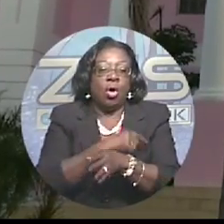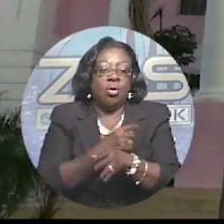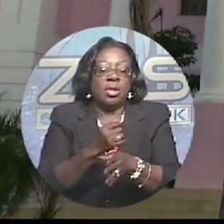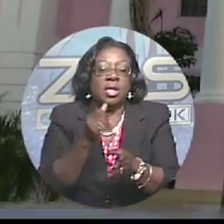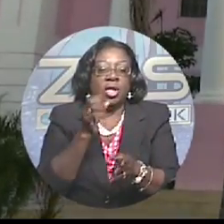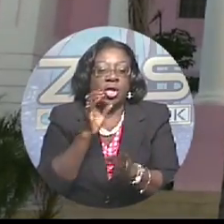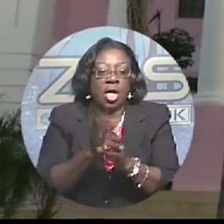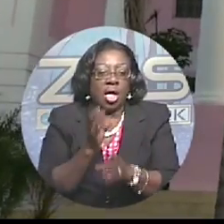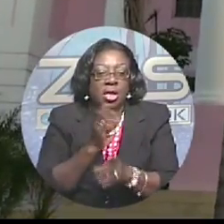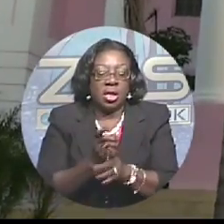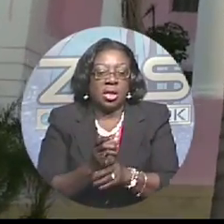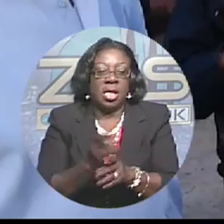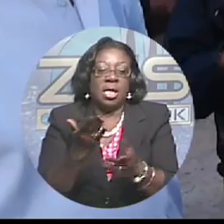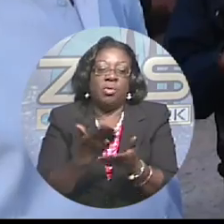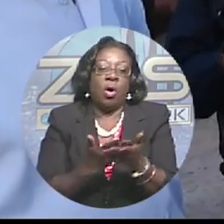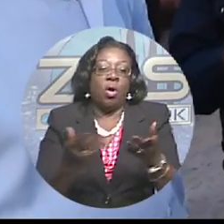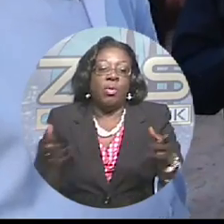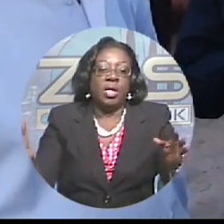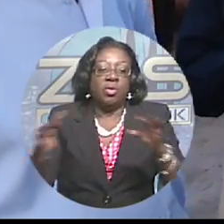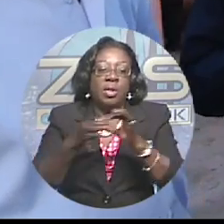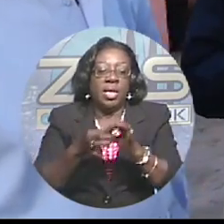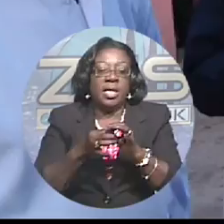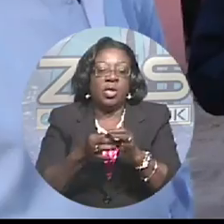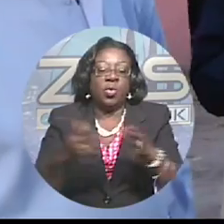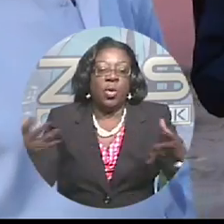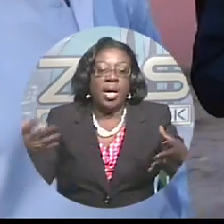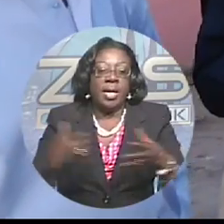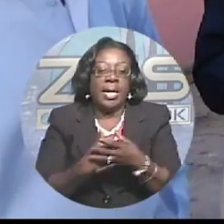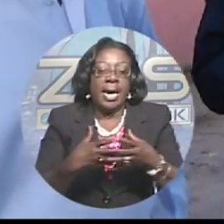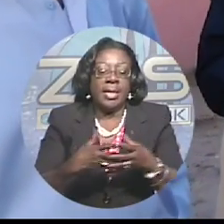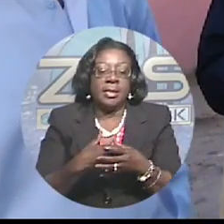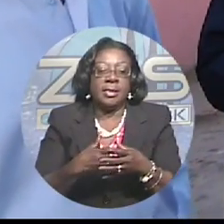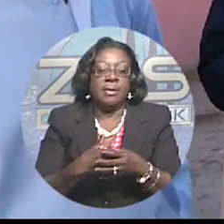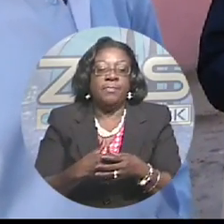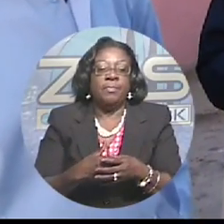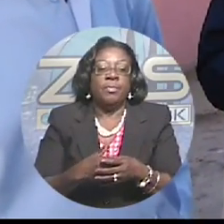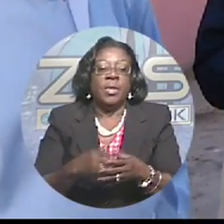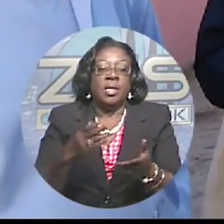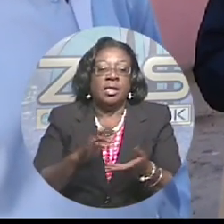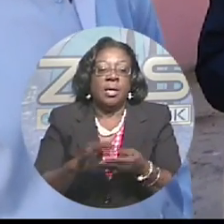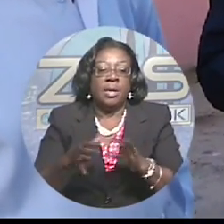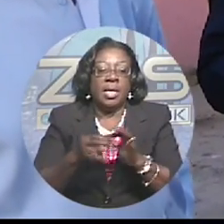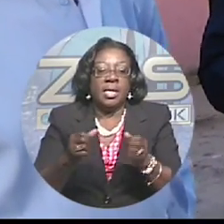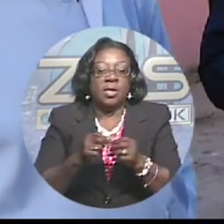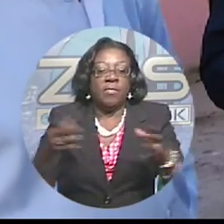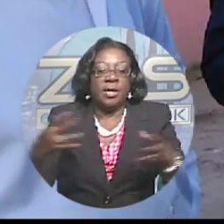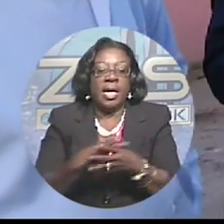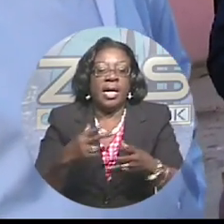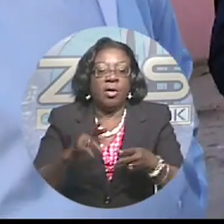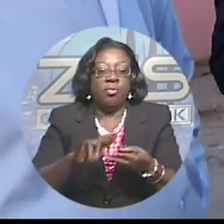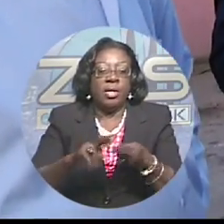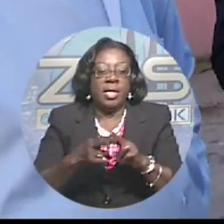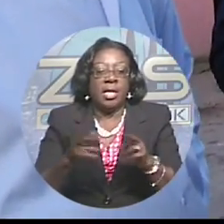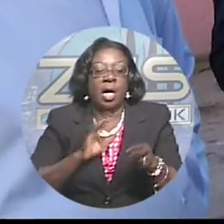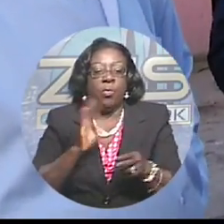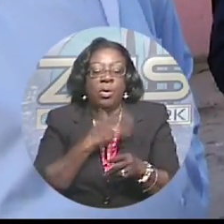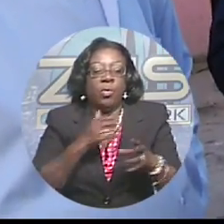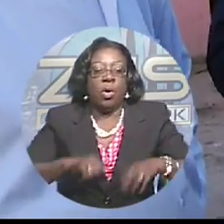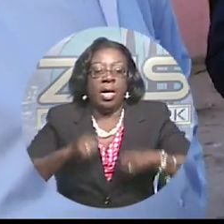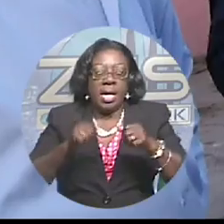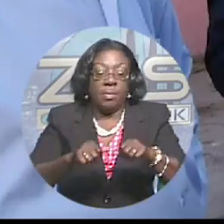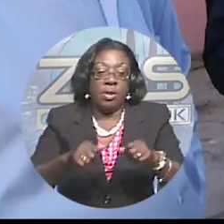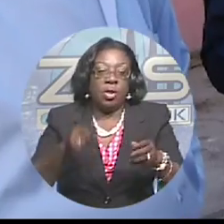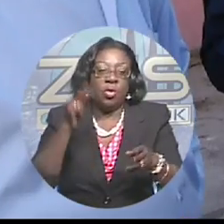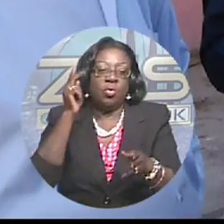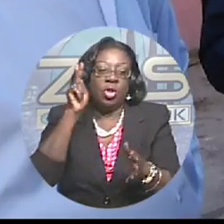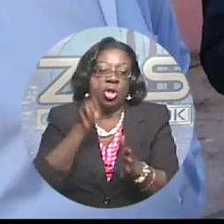are also connected to gangs. I believe there's some connection of gang-related. And I can tell you, you see, that we were able to charge them under the